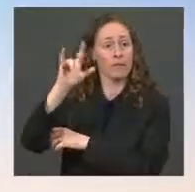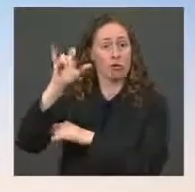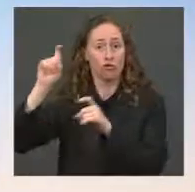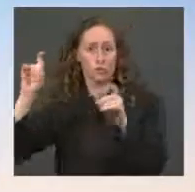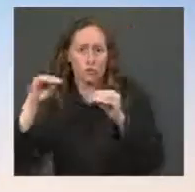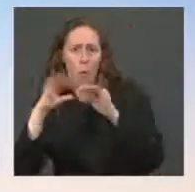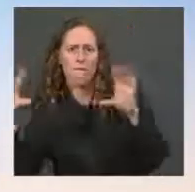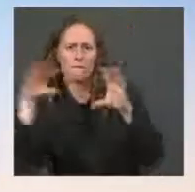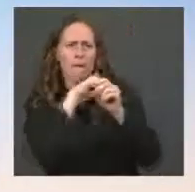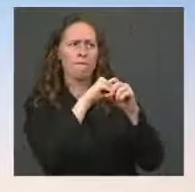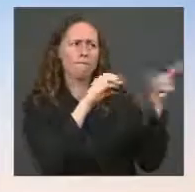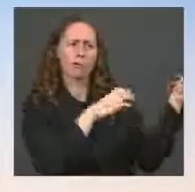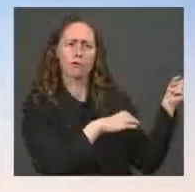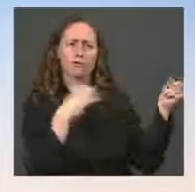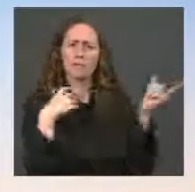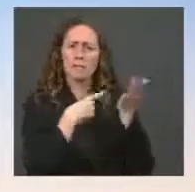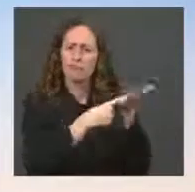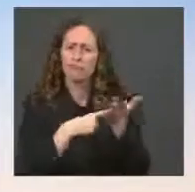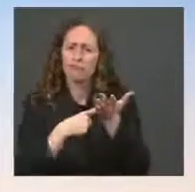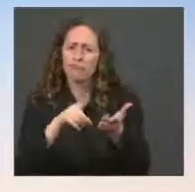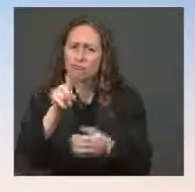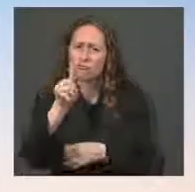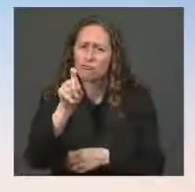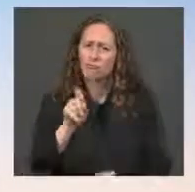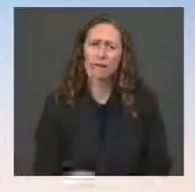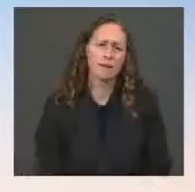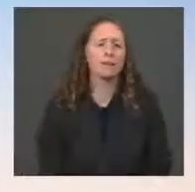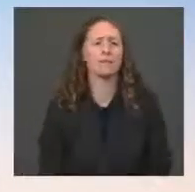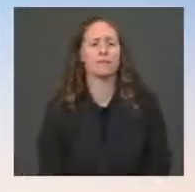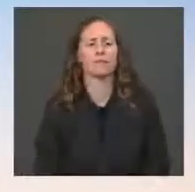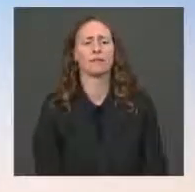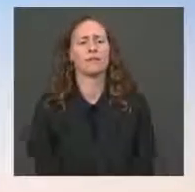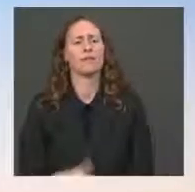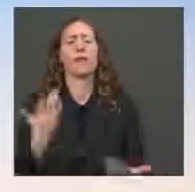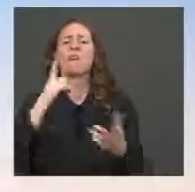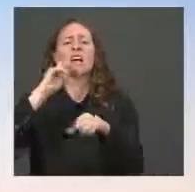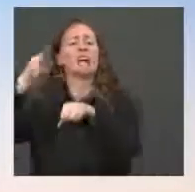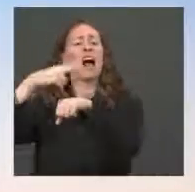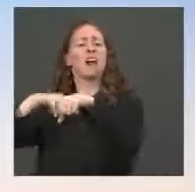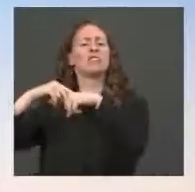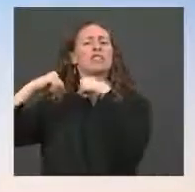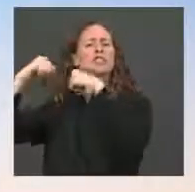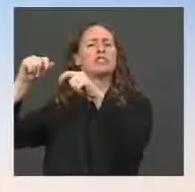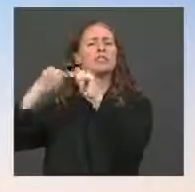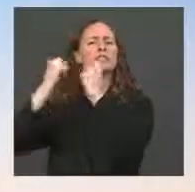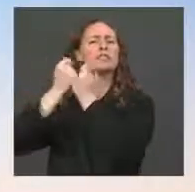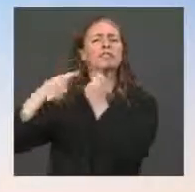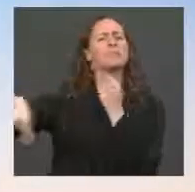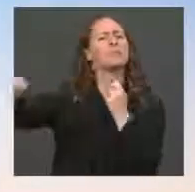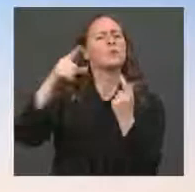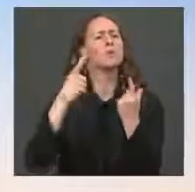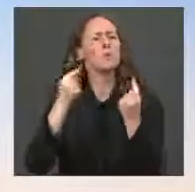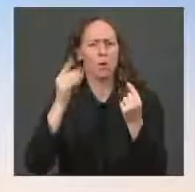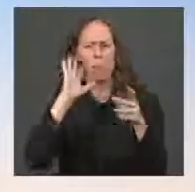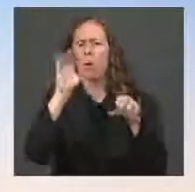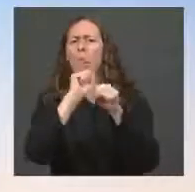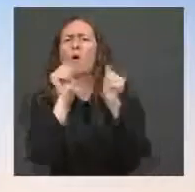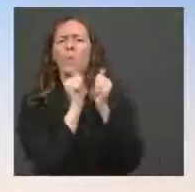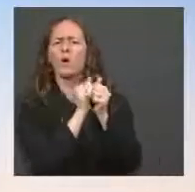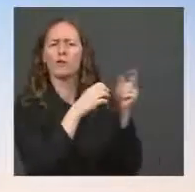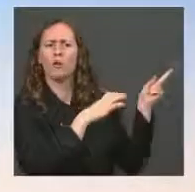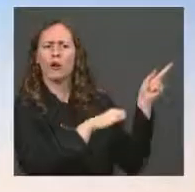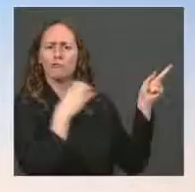with his administration and members of his cabinet and national security team that we will continue to work with Congress and cooperate with them